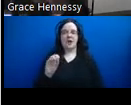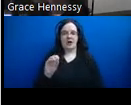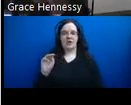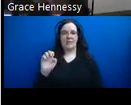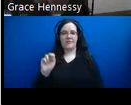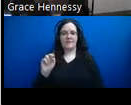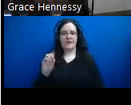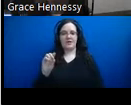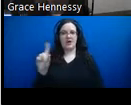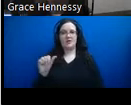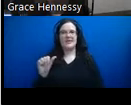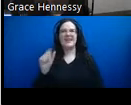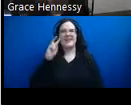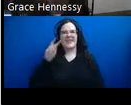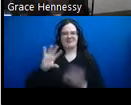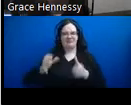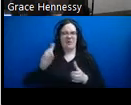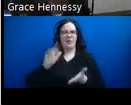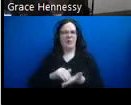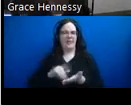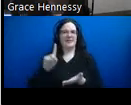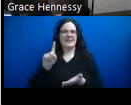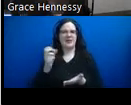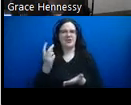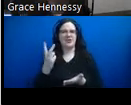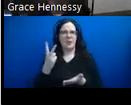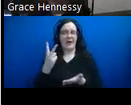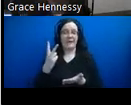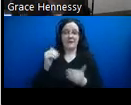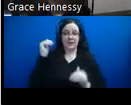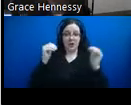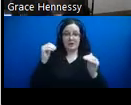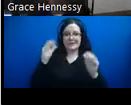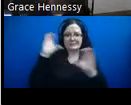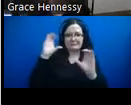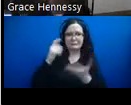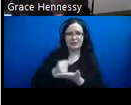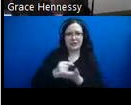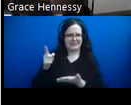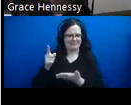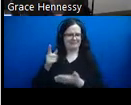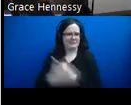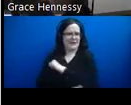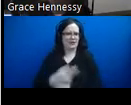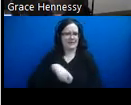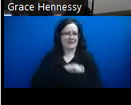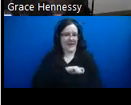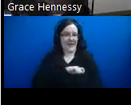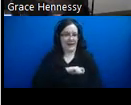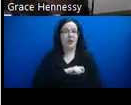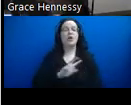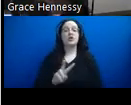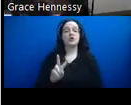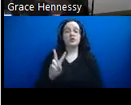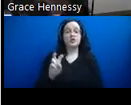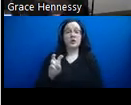1,112 treatment-seeking adults with gambling disorder in Spain. And out of that group, 229 reported current or